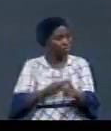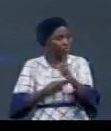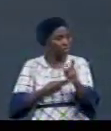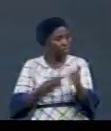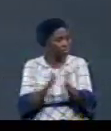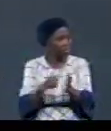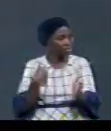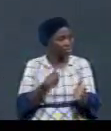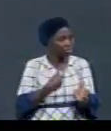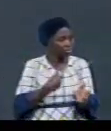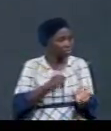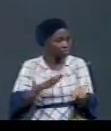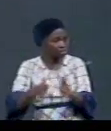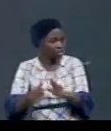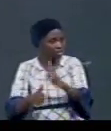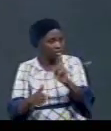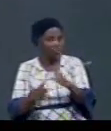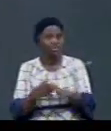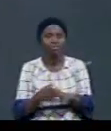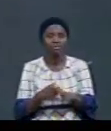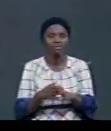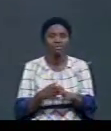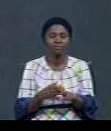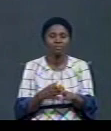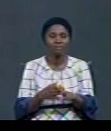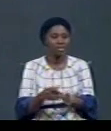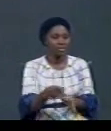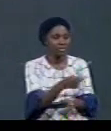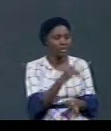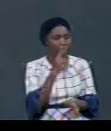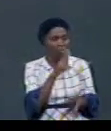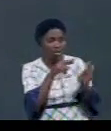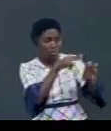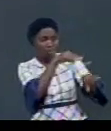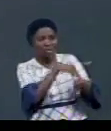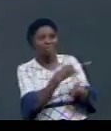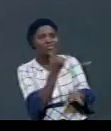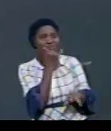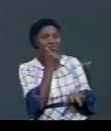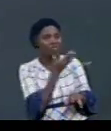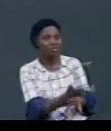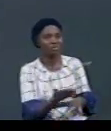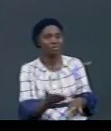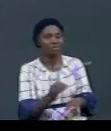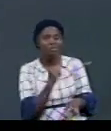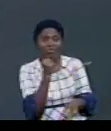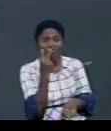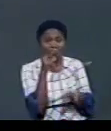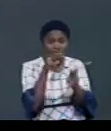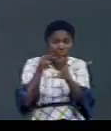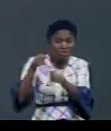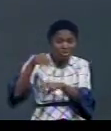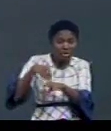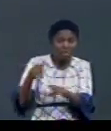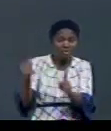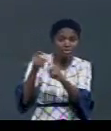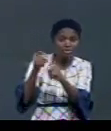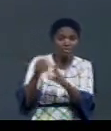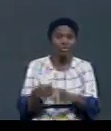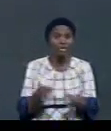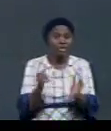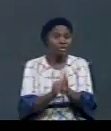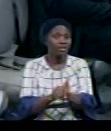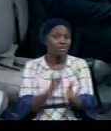we perish? They were looking at the wrong thing. They were not looking at the Word. That's what happens to